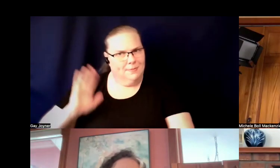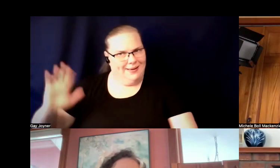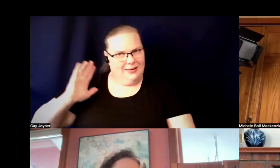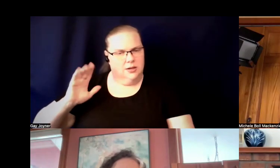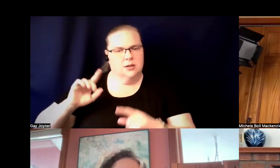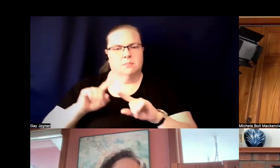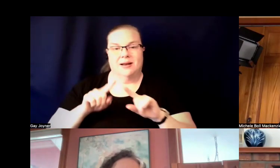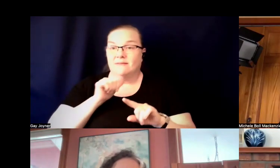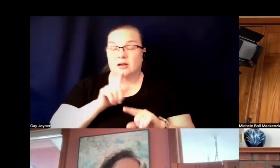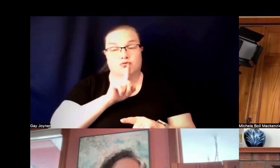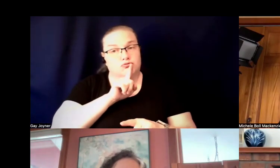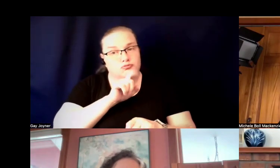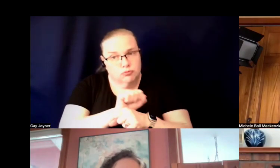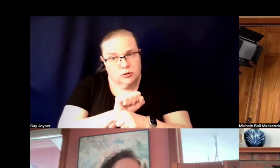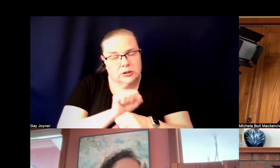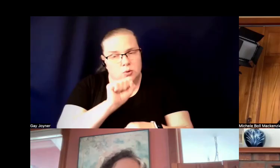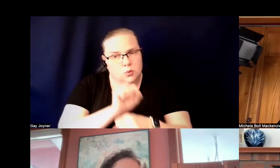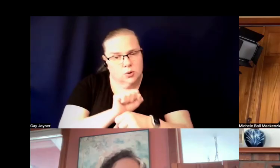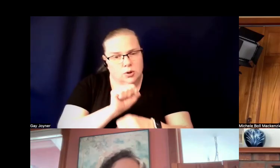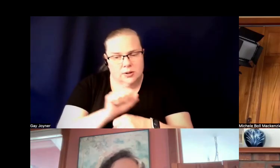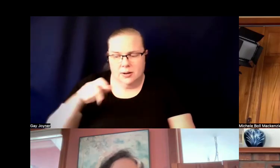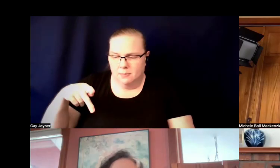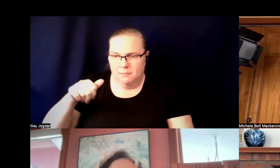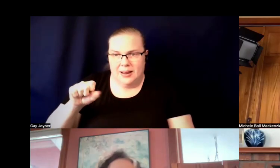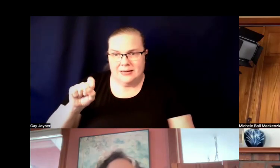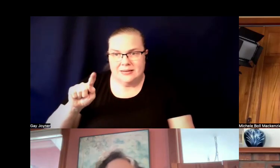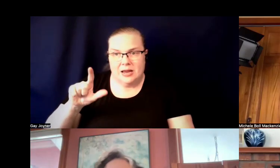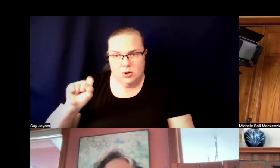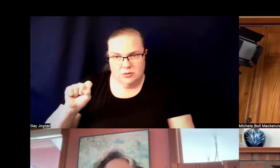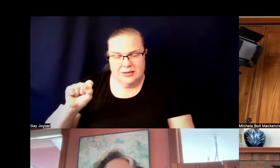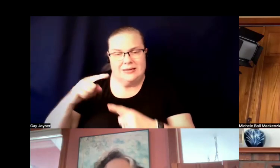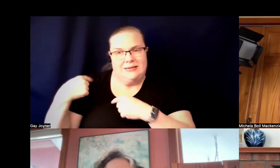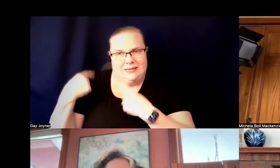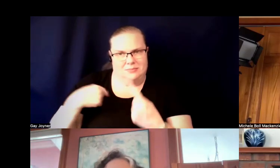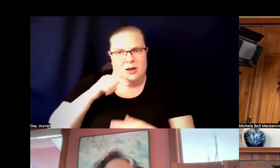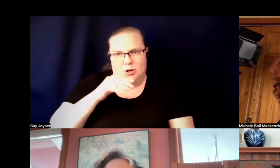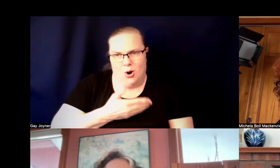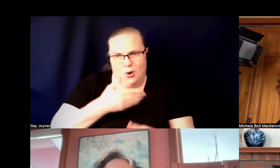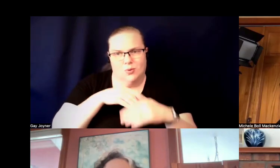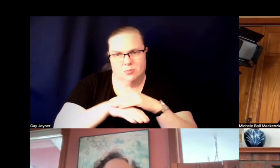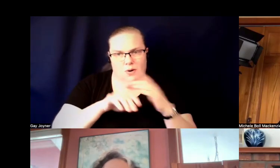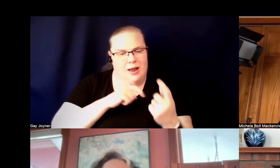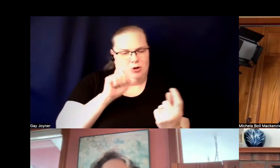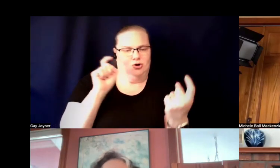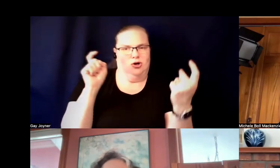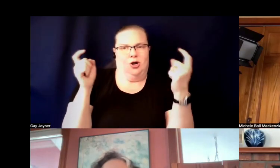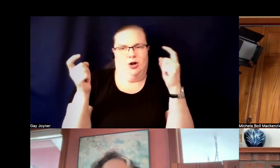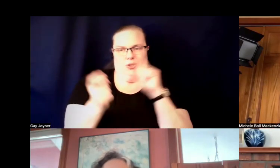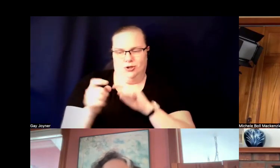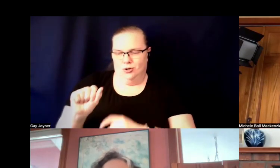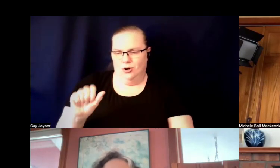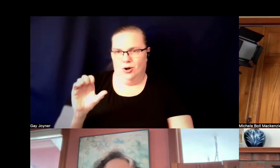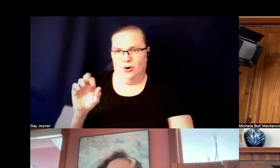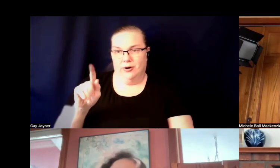in pastels really since my daughter was born. Oh, And I wow. gradually began to change to acrylics, which is what my work is now.